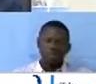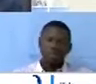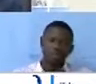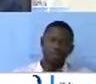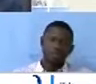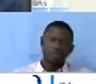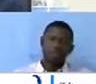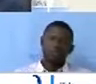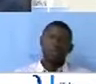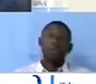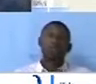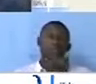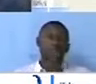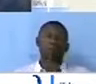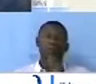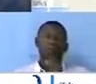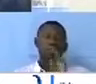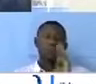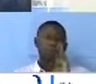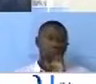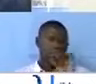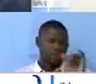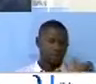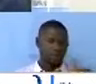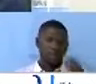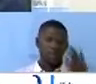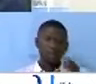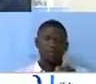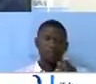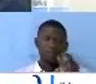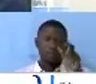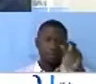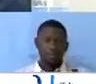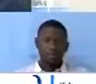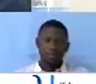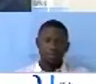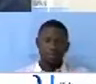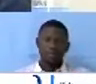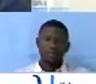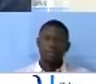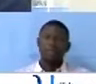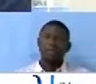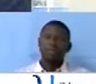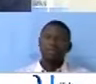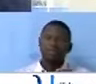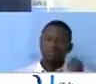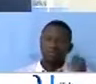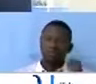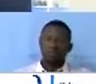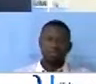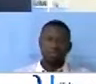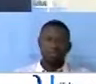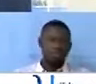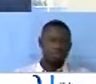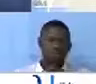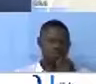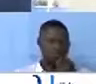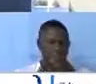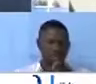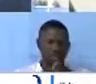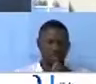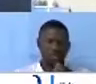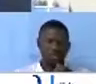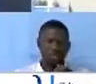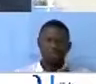Mr. Barry, if a person is dazed and disillusioned and cannot even tell whether it's day